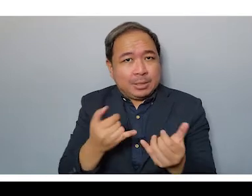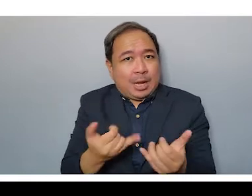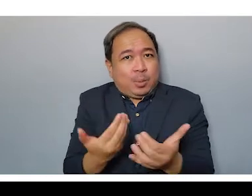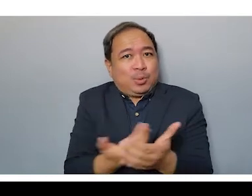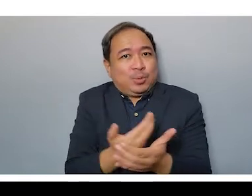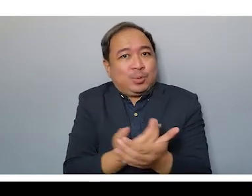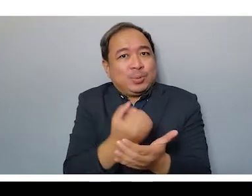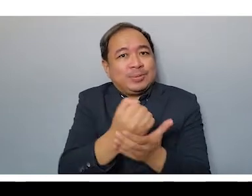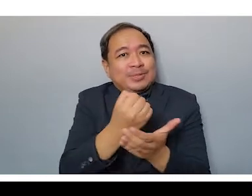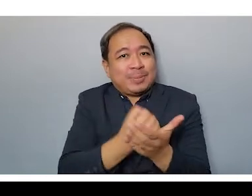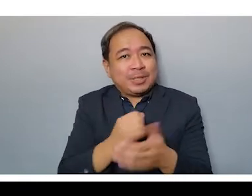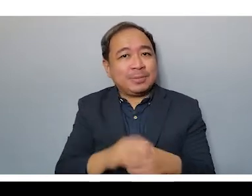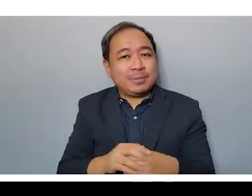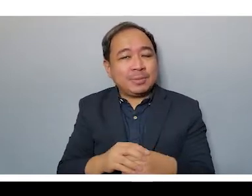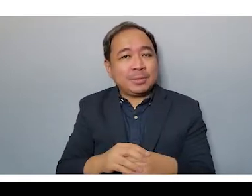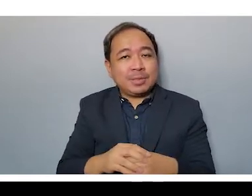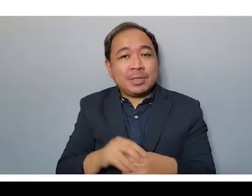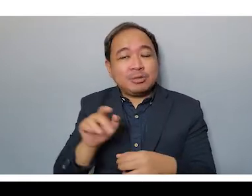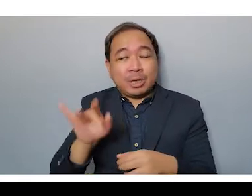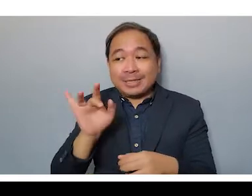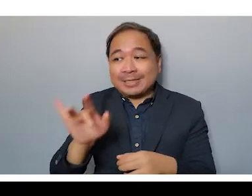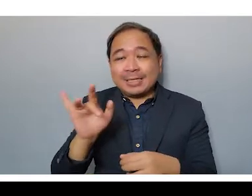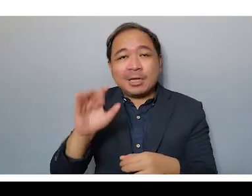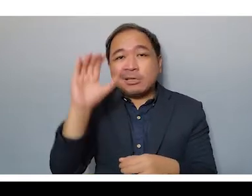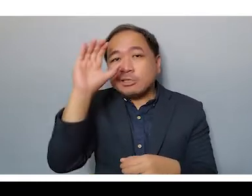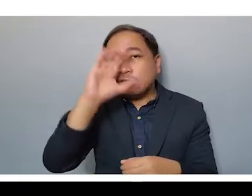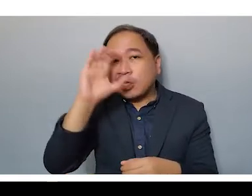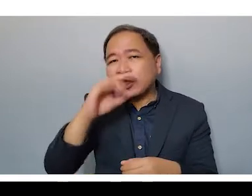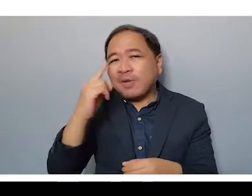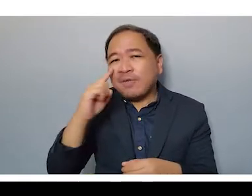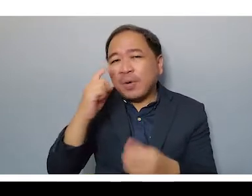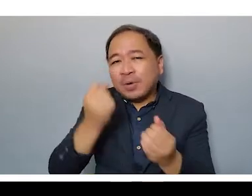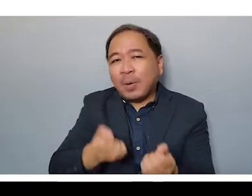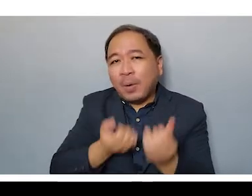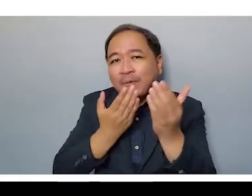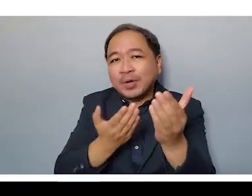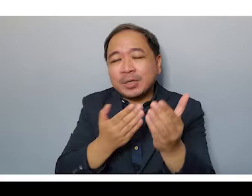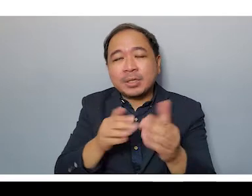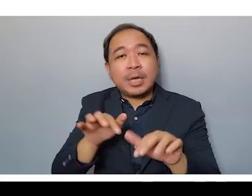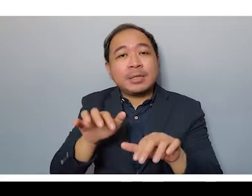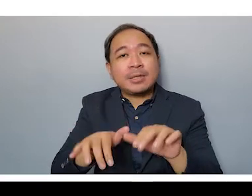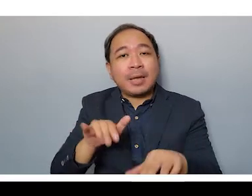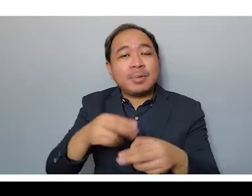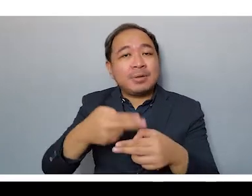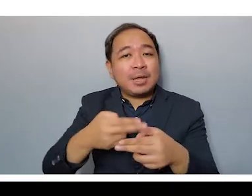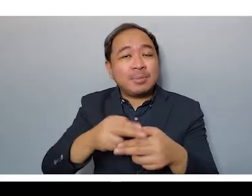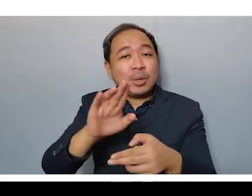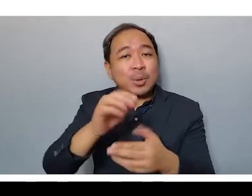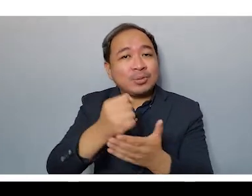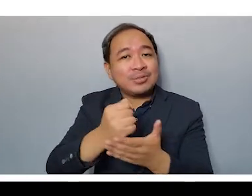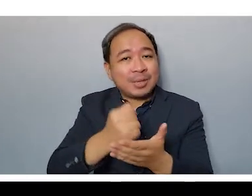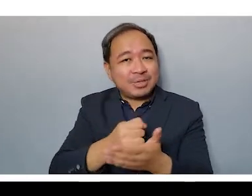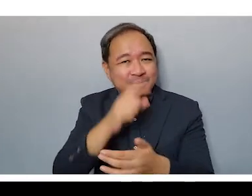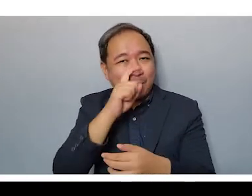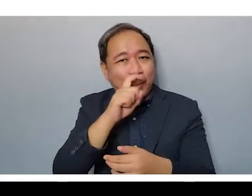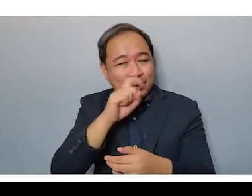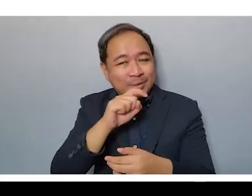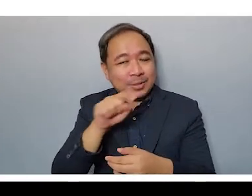the course you're currently on click on search for offering and type the name of the course you want to copy